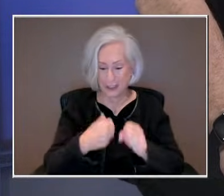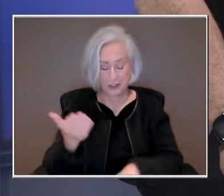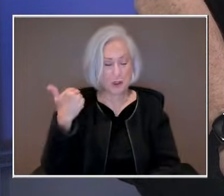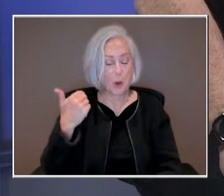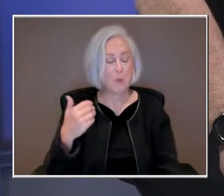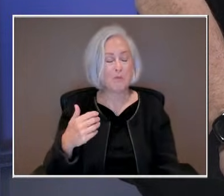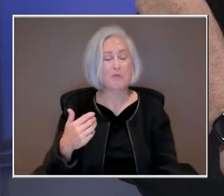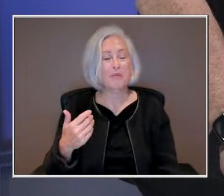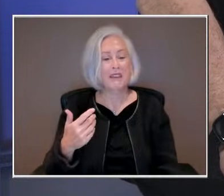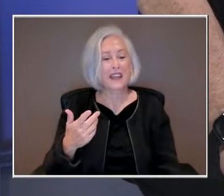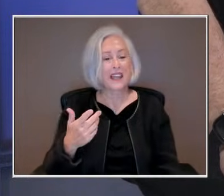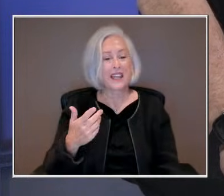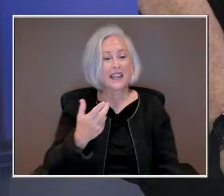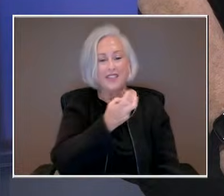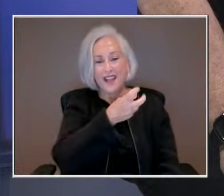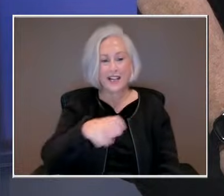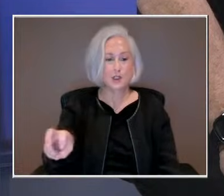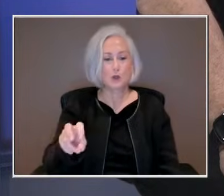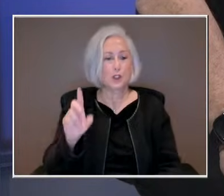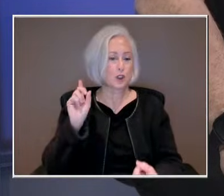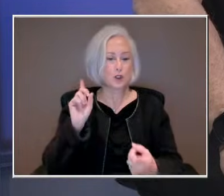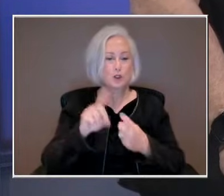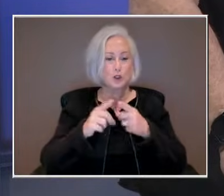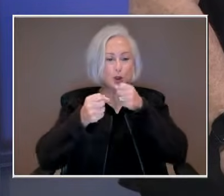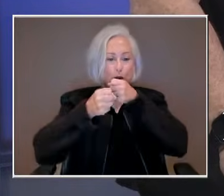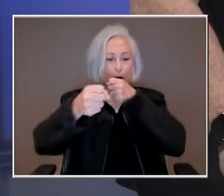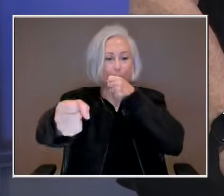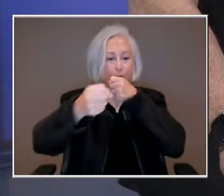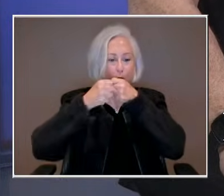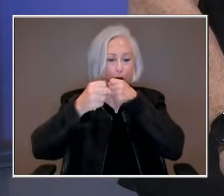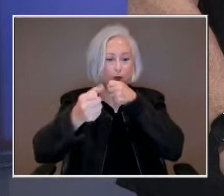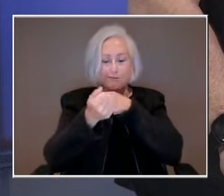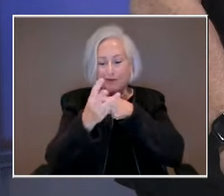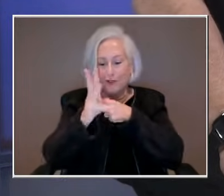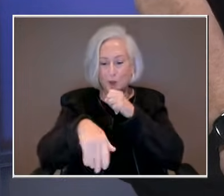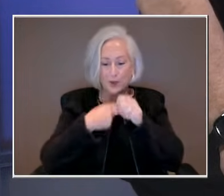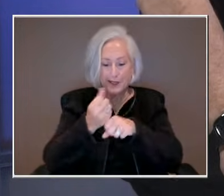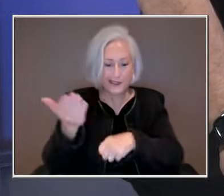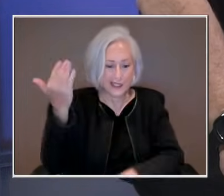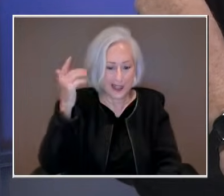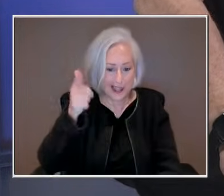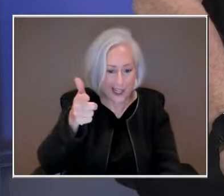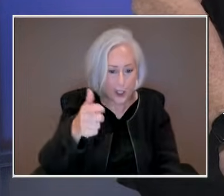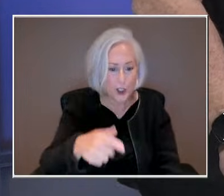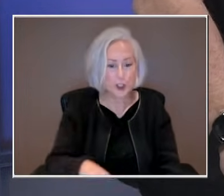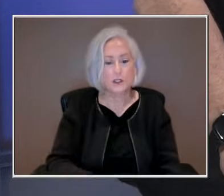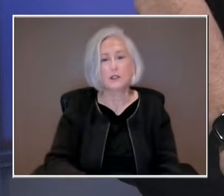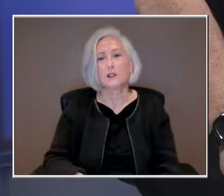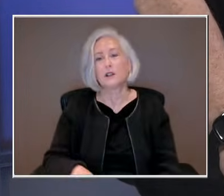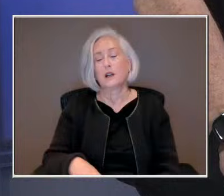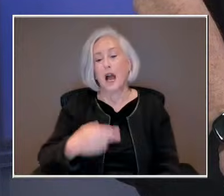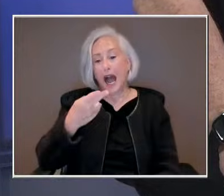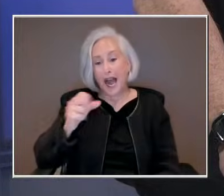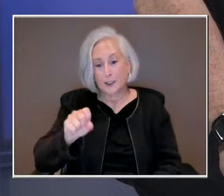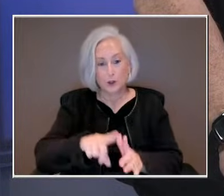I switched to horn a couple years later. I've started ringing bells in high school. I